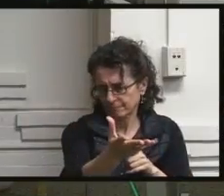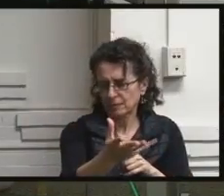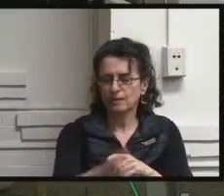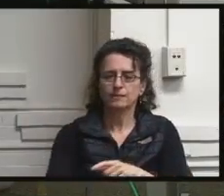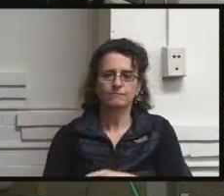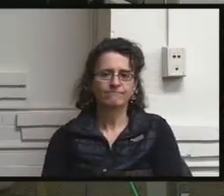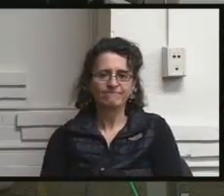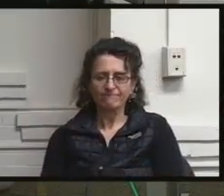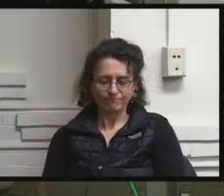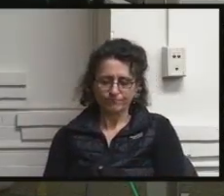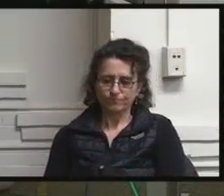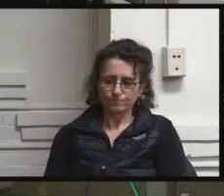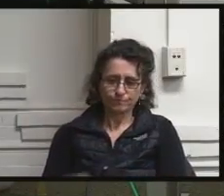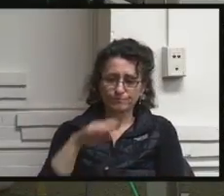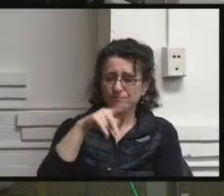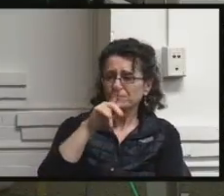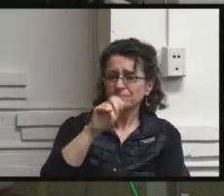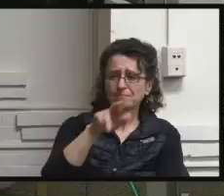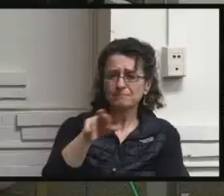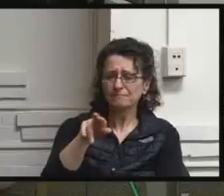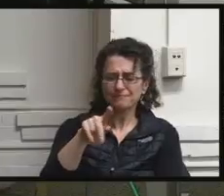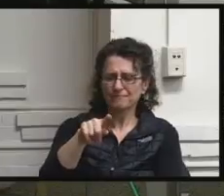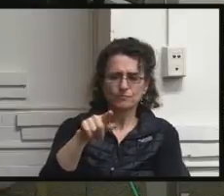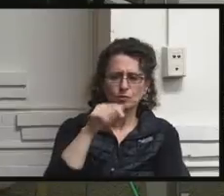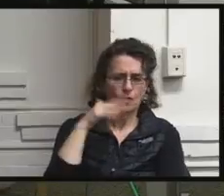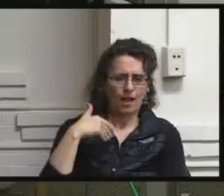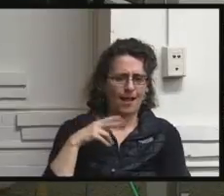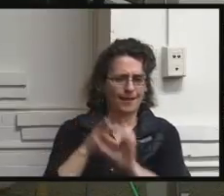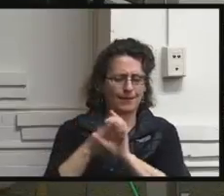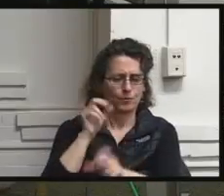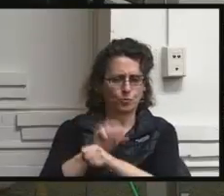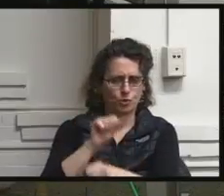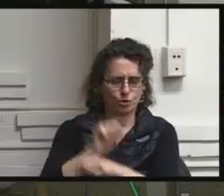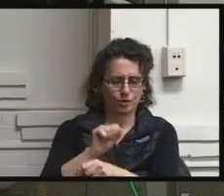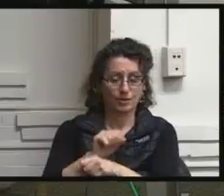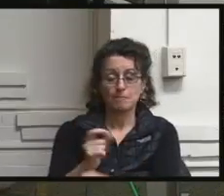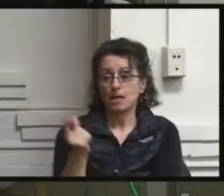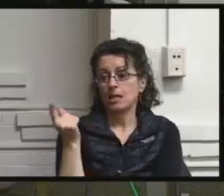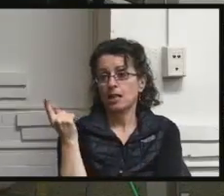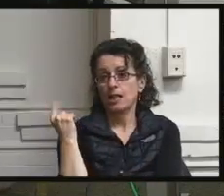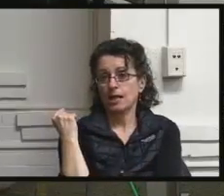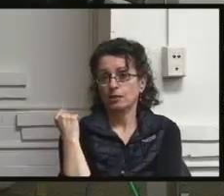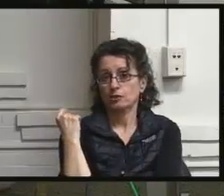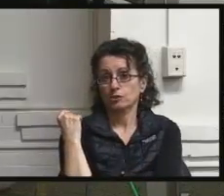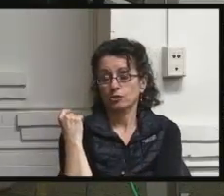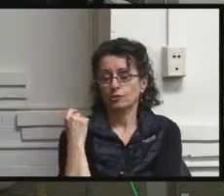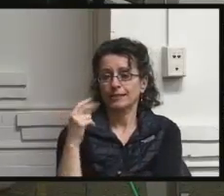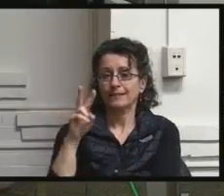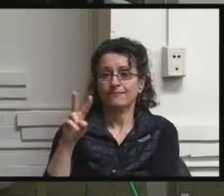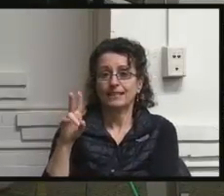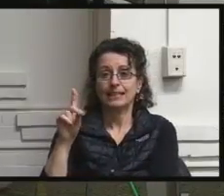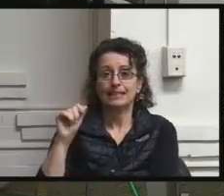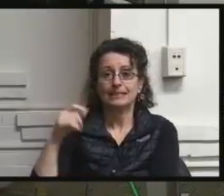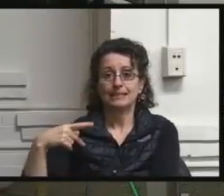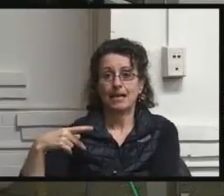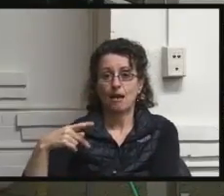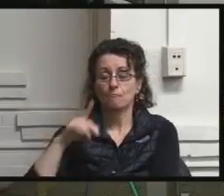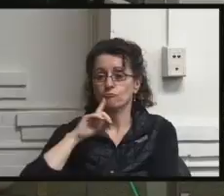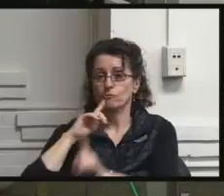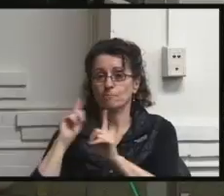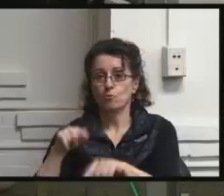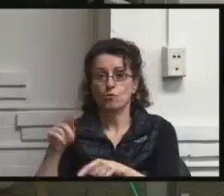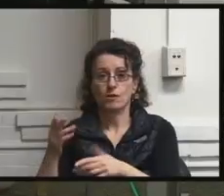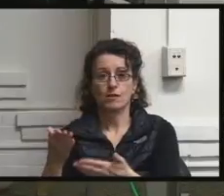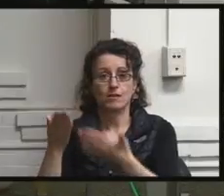Peter, you weren't here, but when we talked about this last year, that was a recommendation from that VDAT report that the